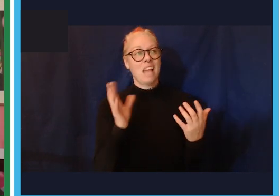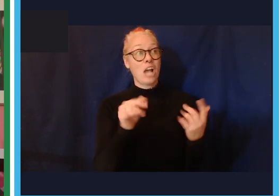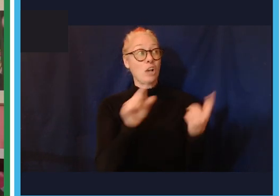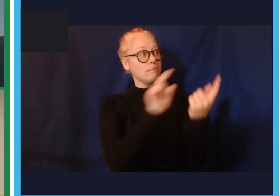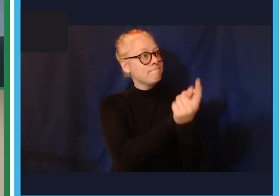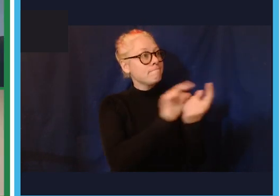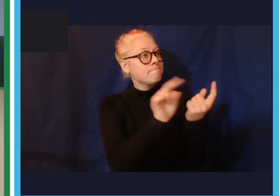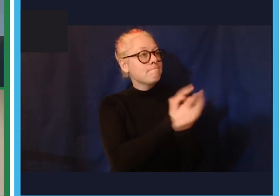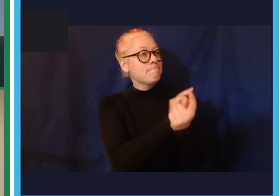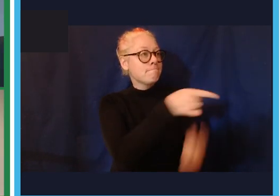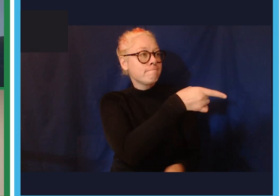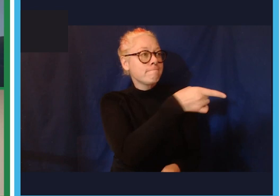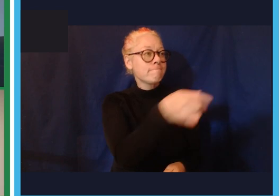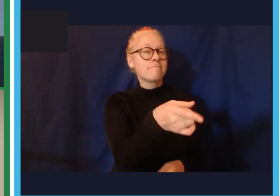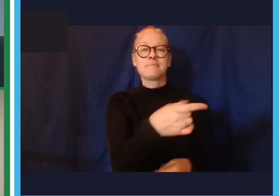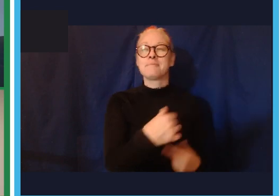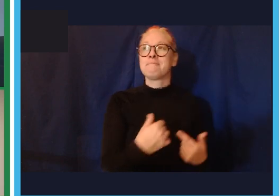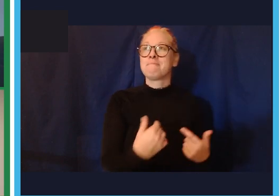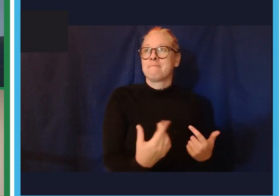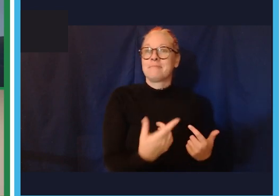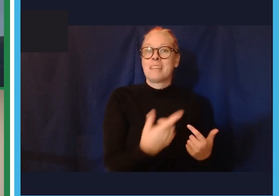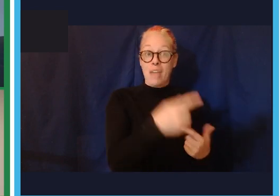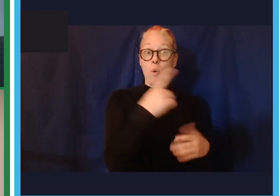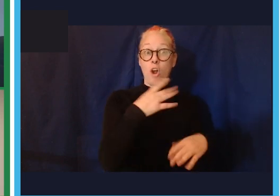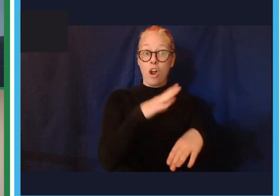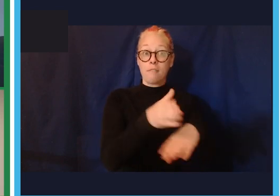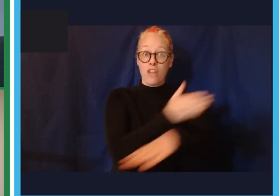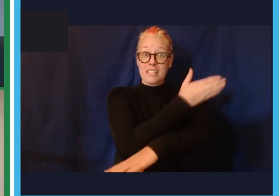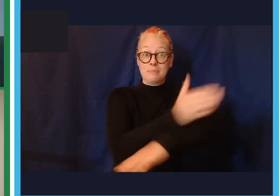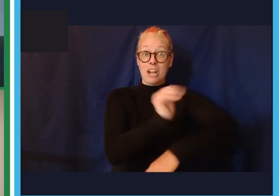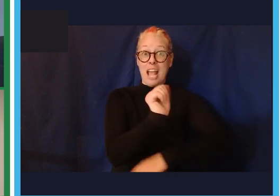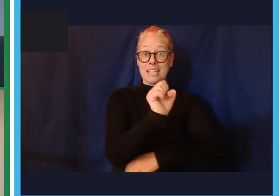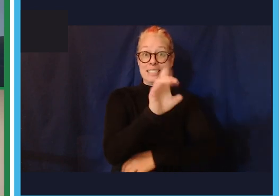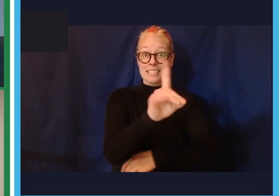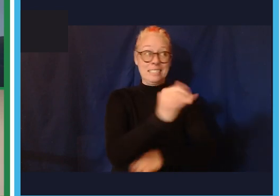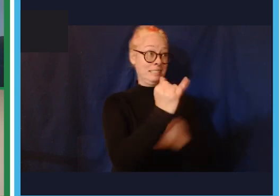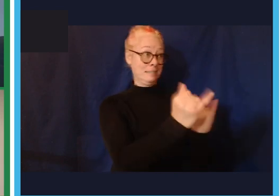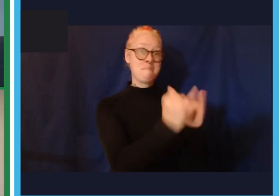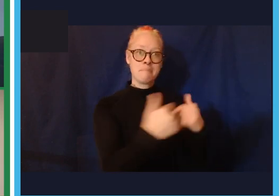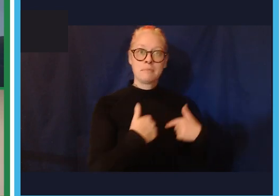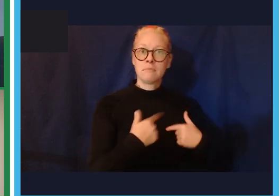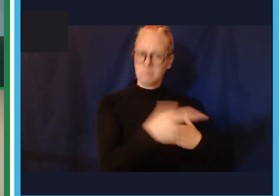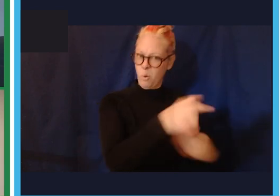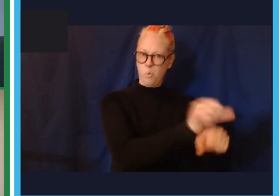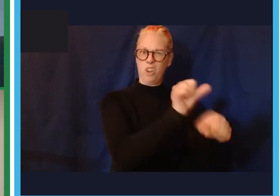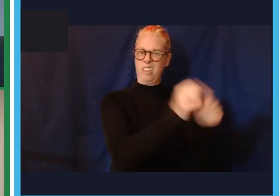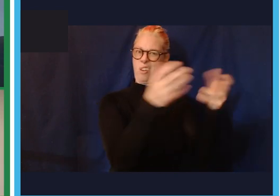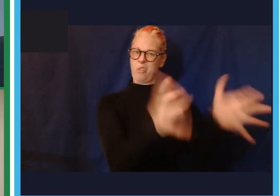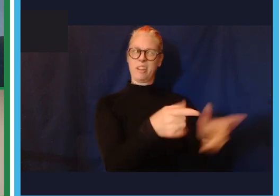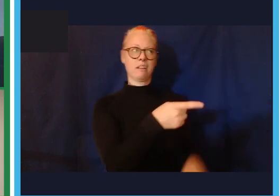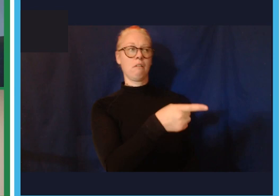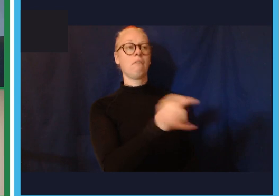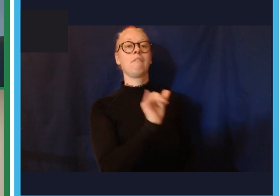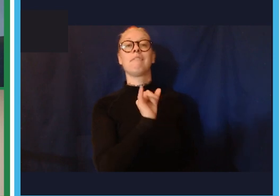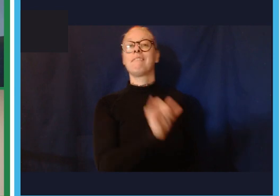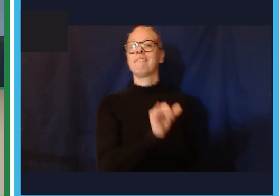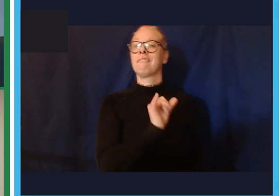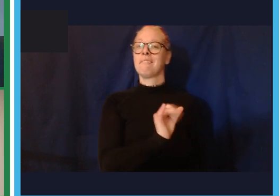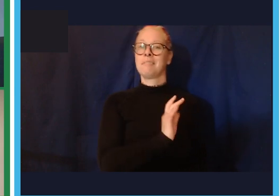could work. So it was a necessary thing for me to believe that I could be out there.